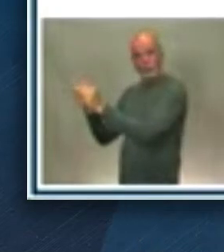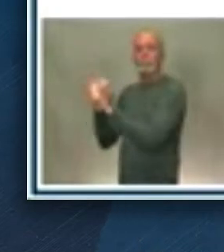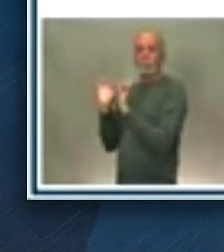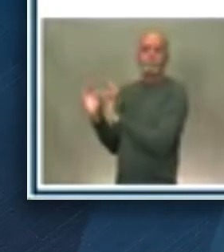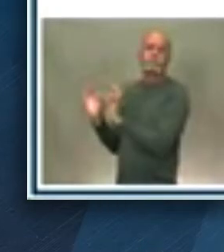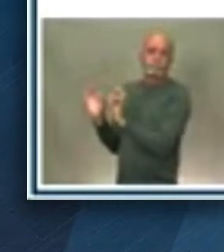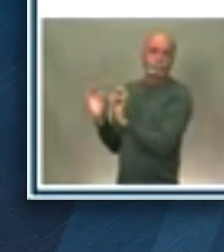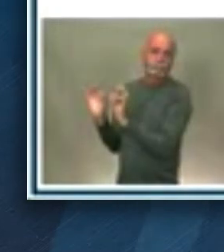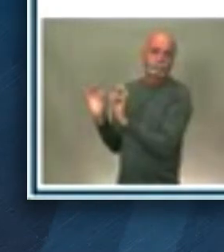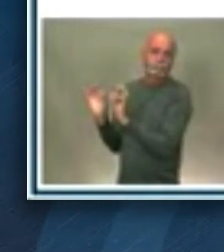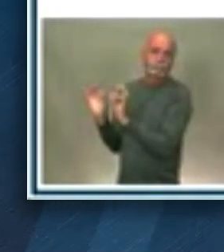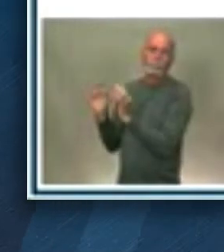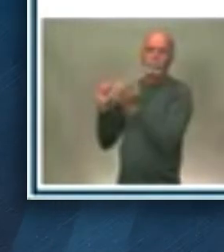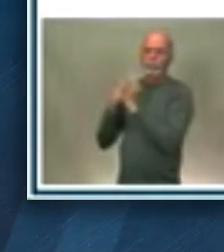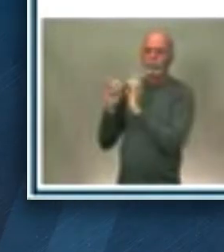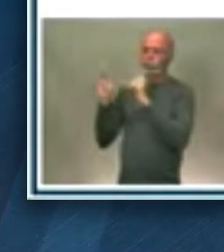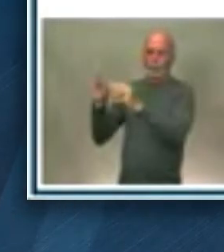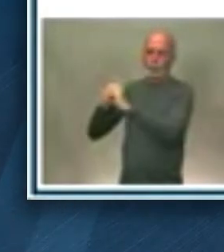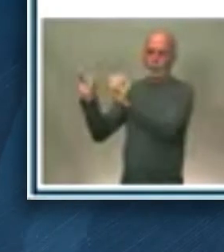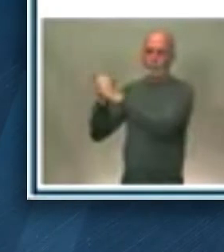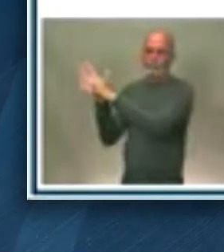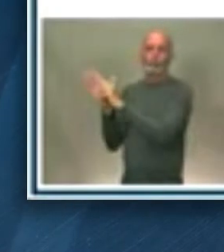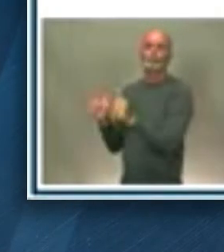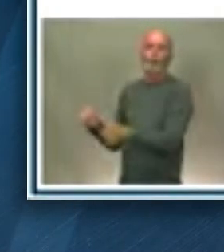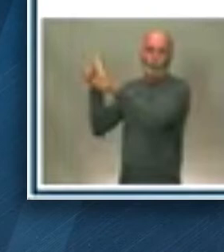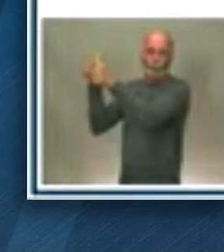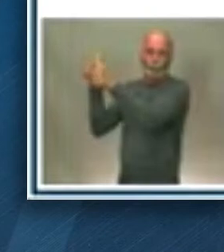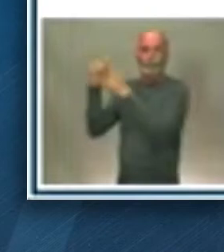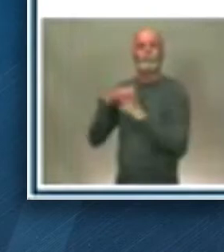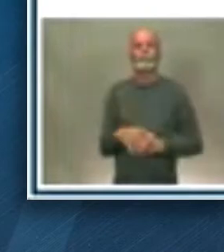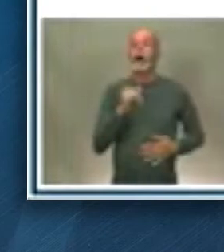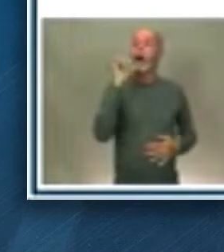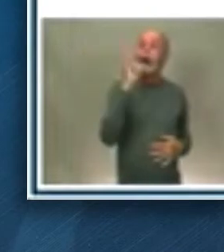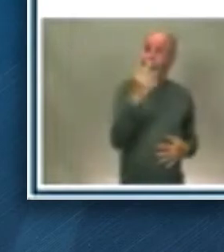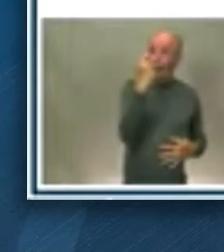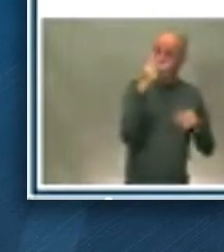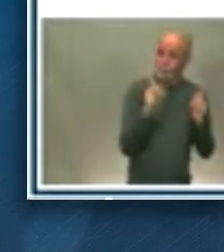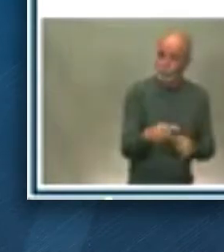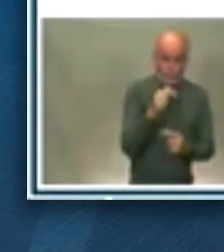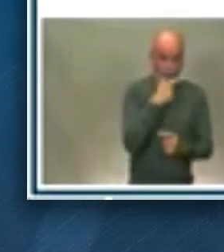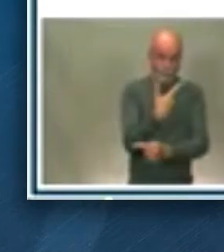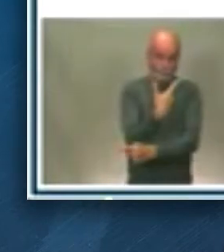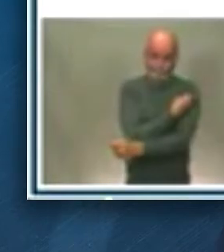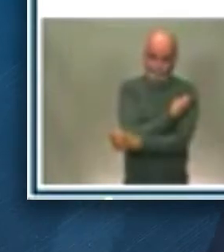you're not going to have COVID. If you have a single dose of vaccine, you have to